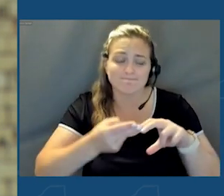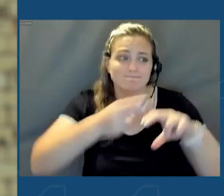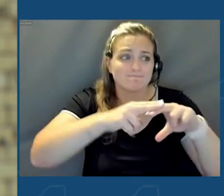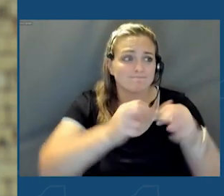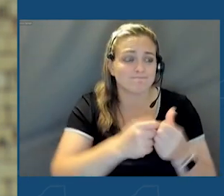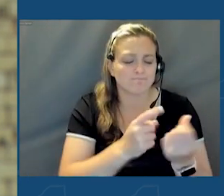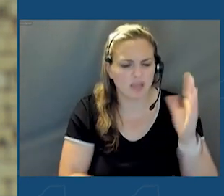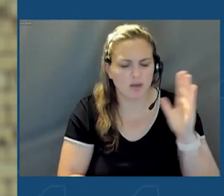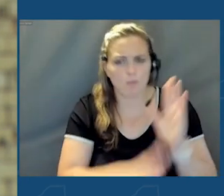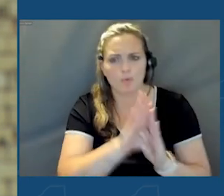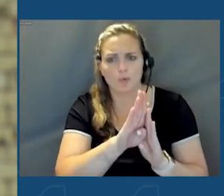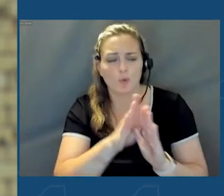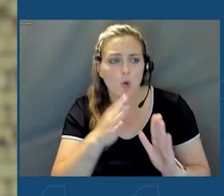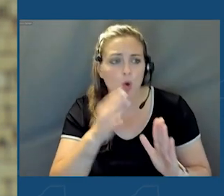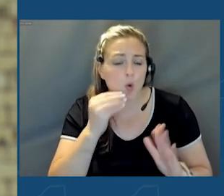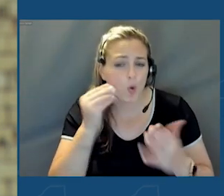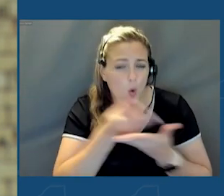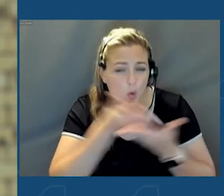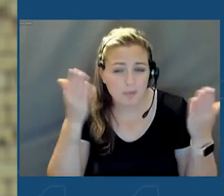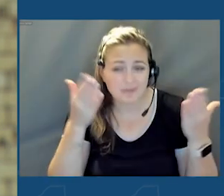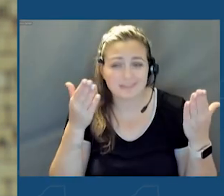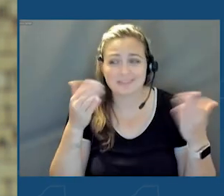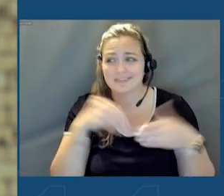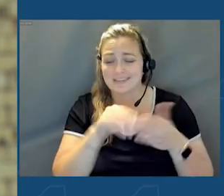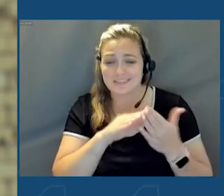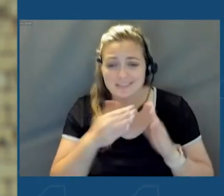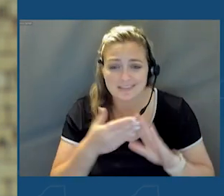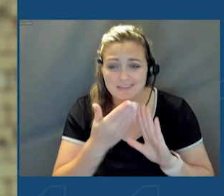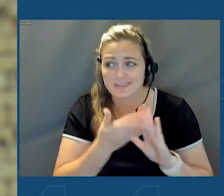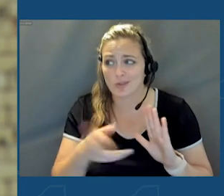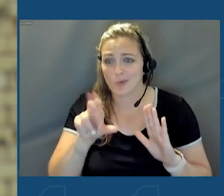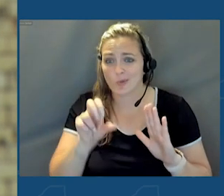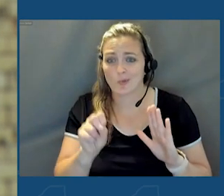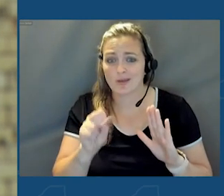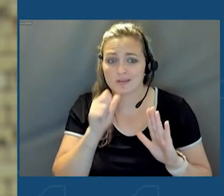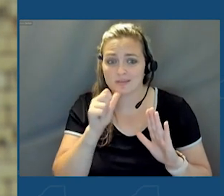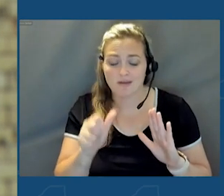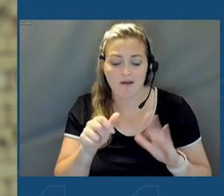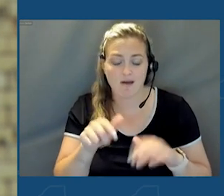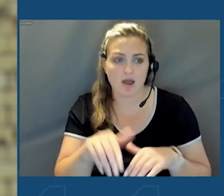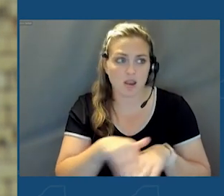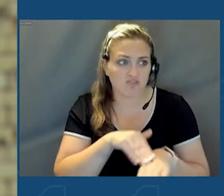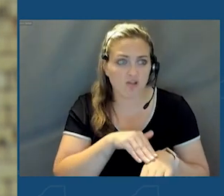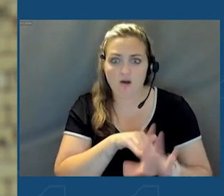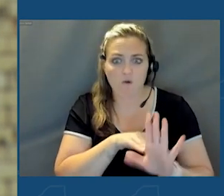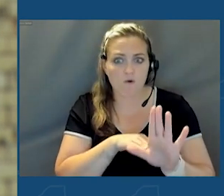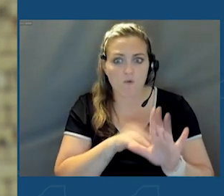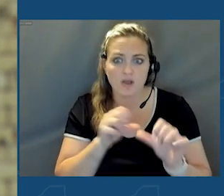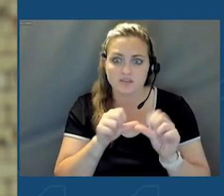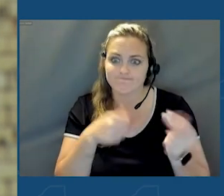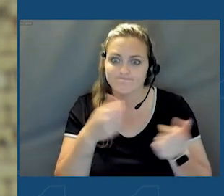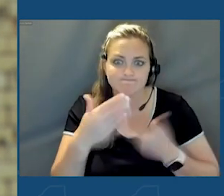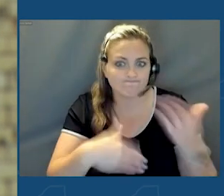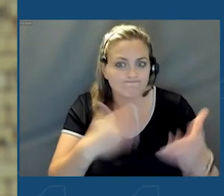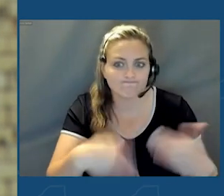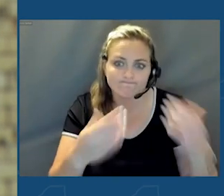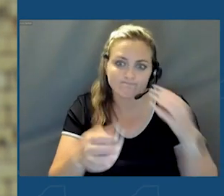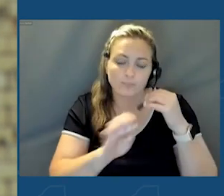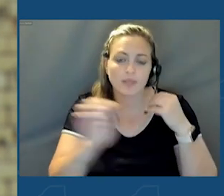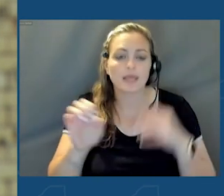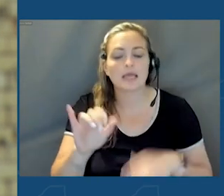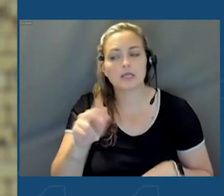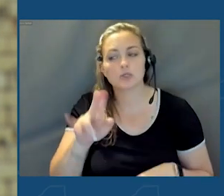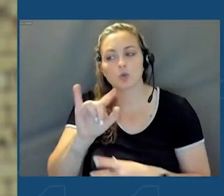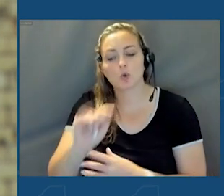in homelessness in cities across the United States not slowing down, and the fact that East Coast mayors are calling for